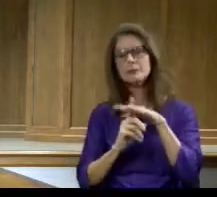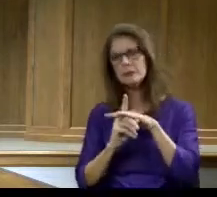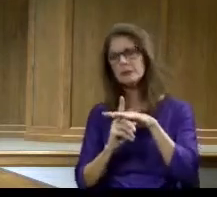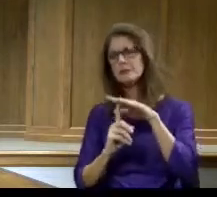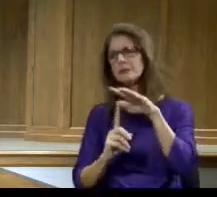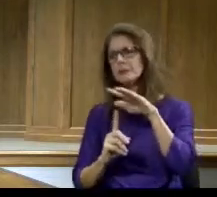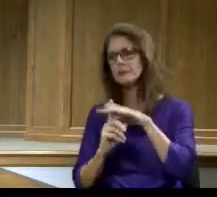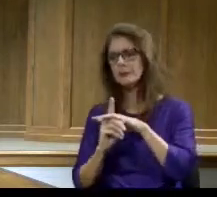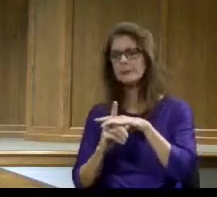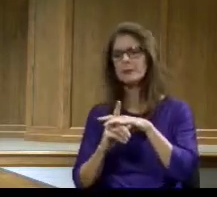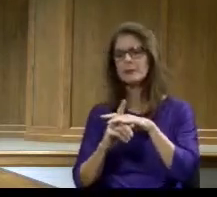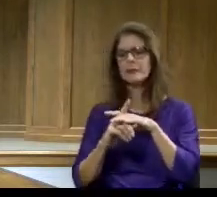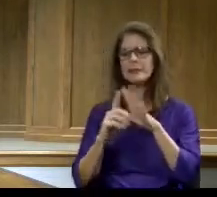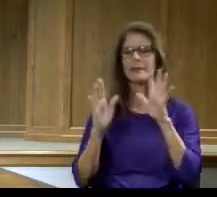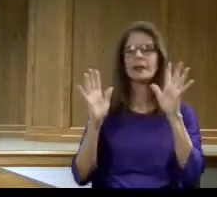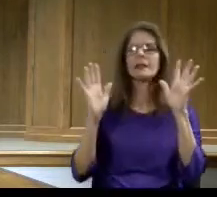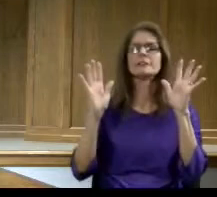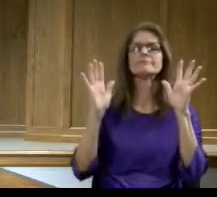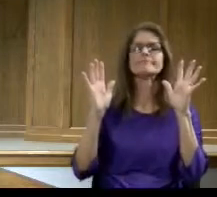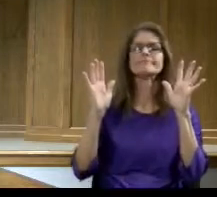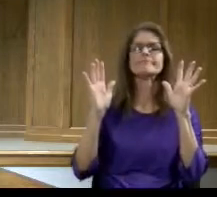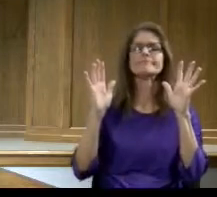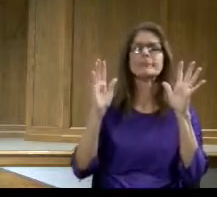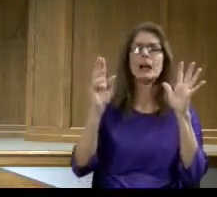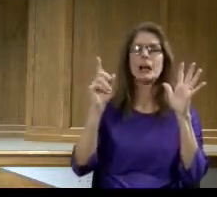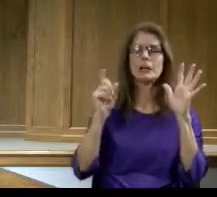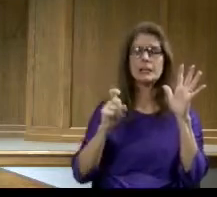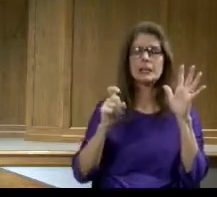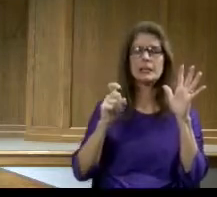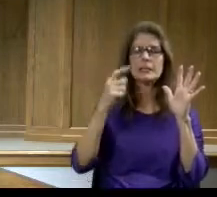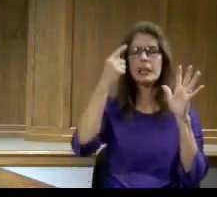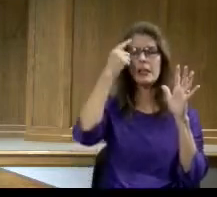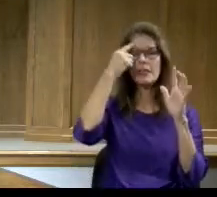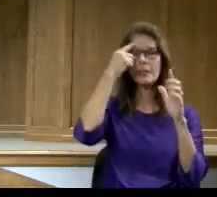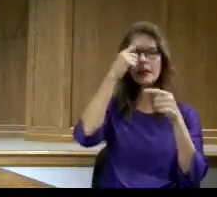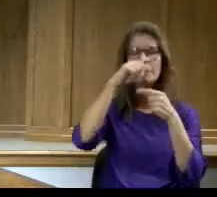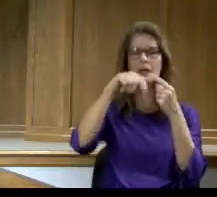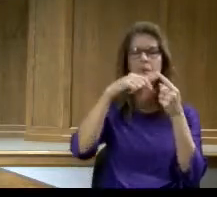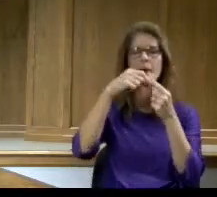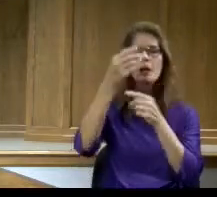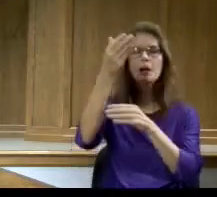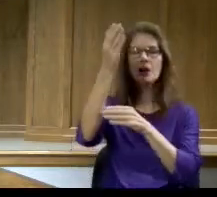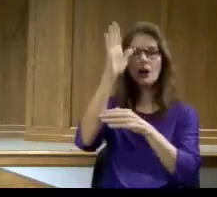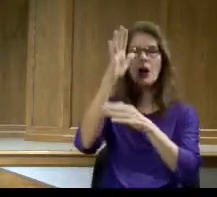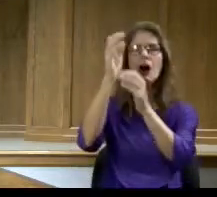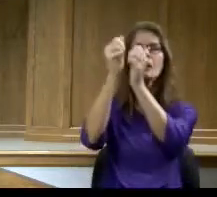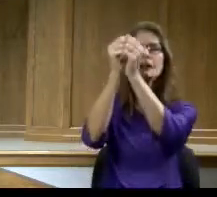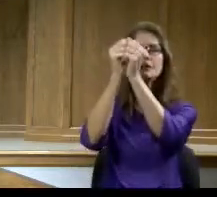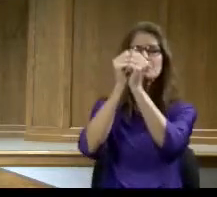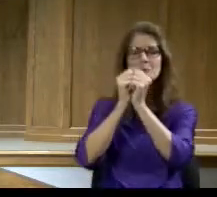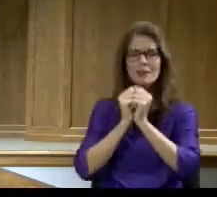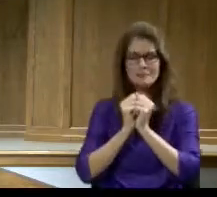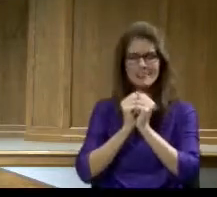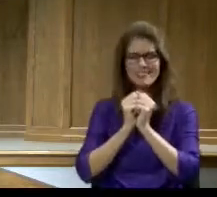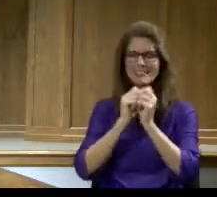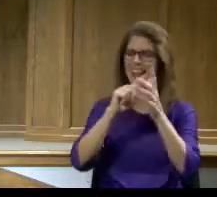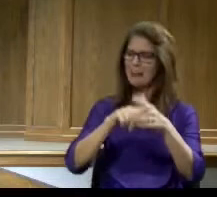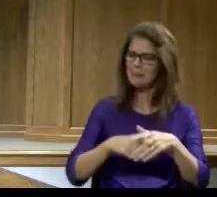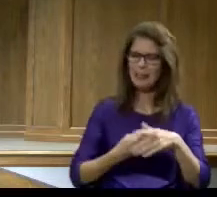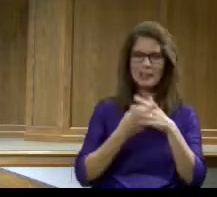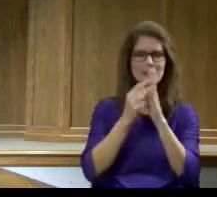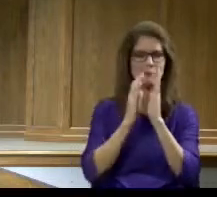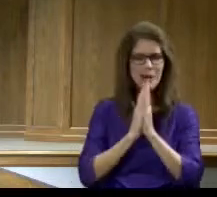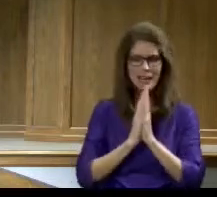on me, I need to be thinking about God being with me. And I began to pray, Lord, I know you are with